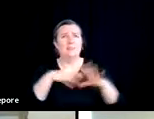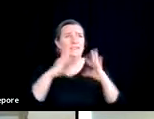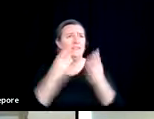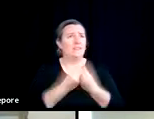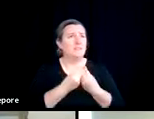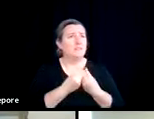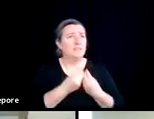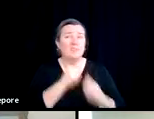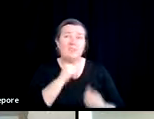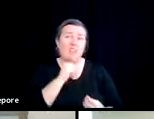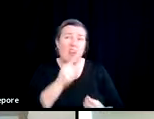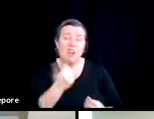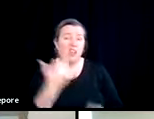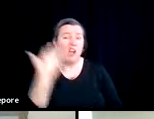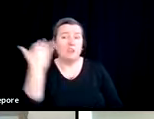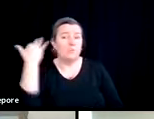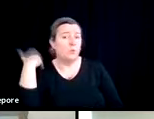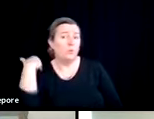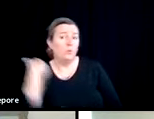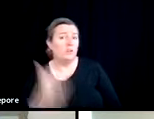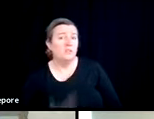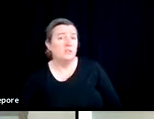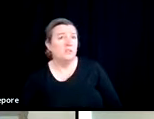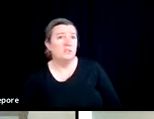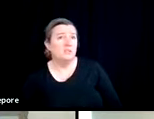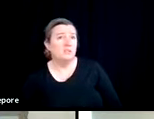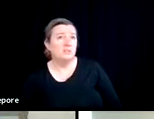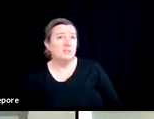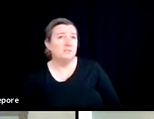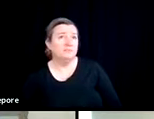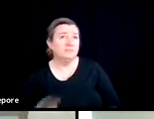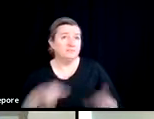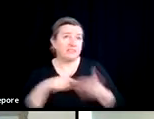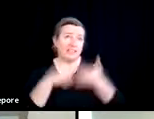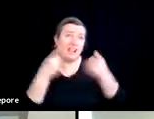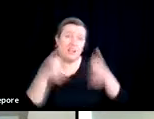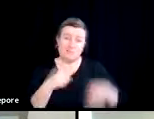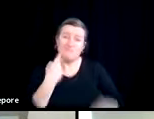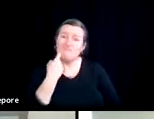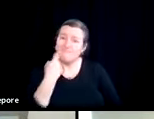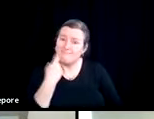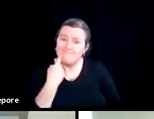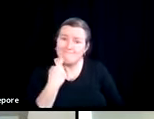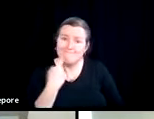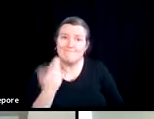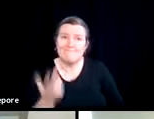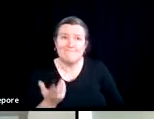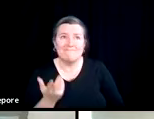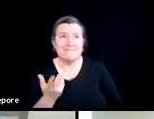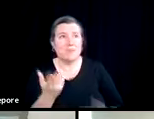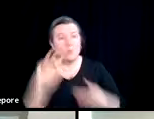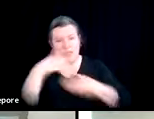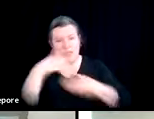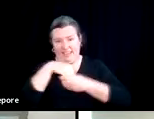something that's relatively recent. I would say within the past week.